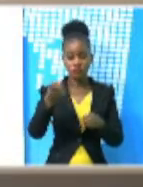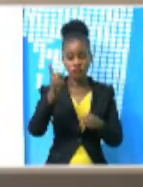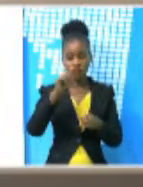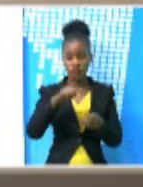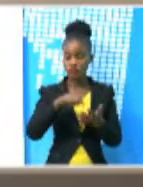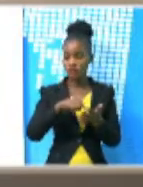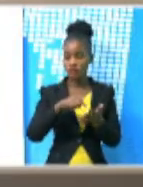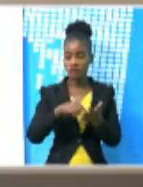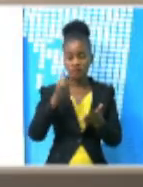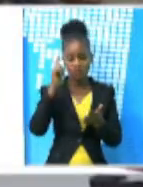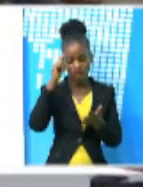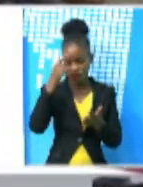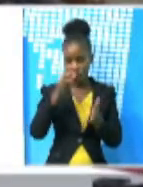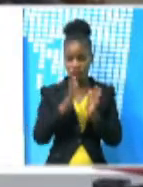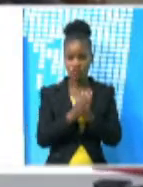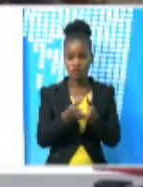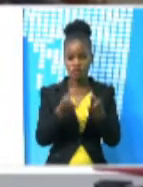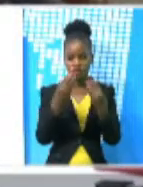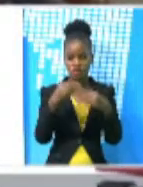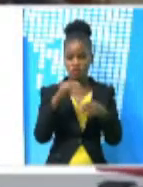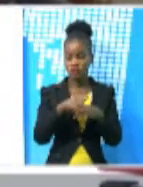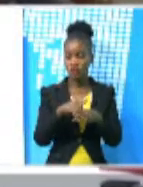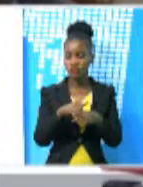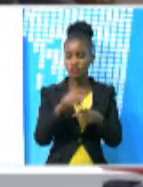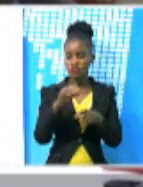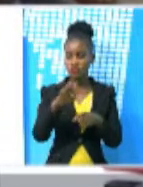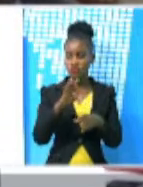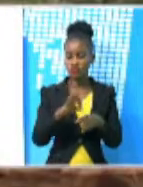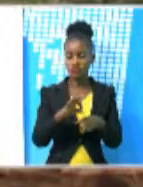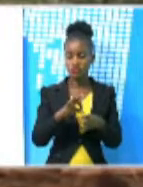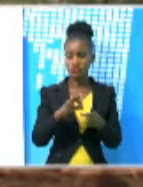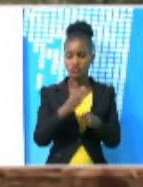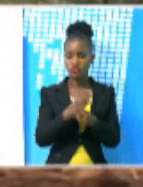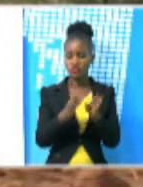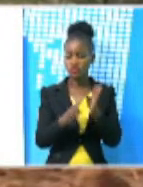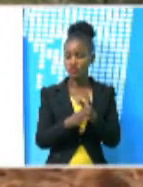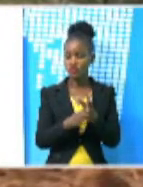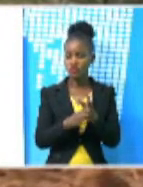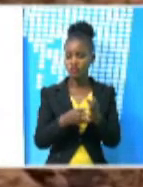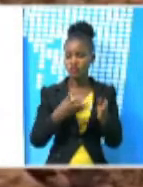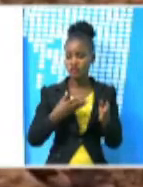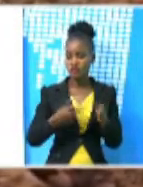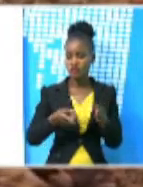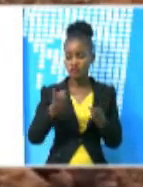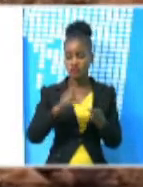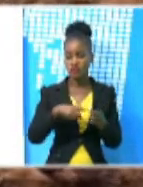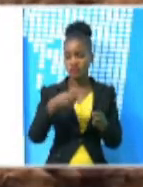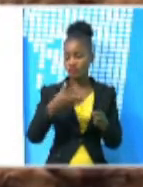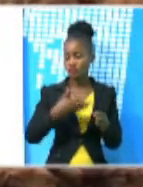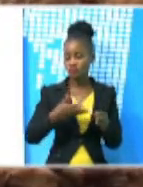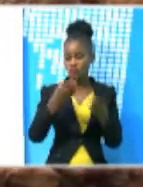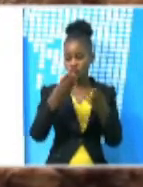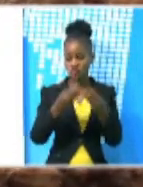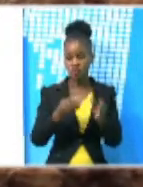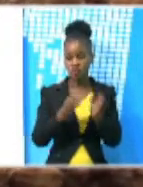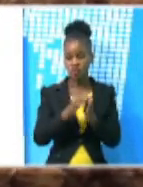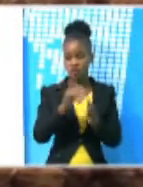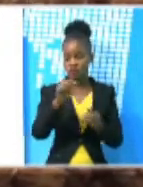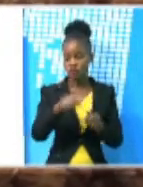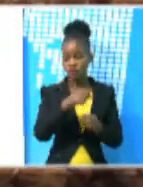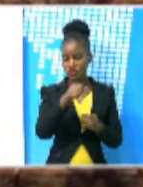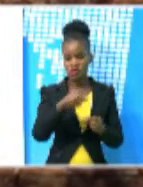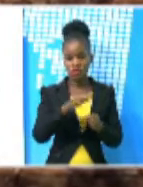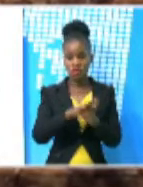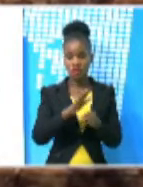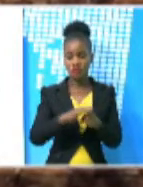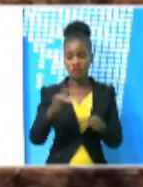sector, government and advocacy in sync. In contrast, key avenues such as agro-insurance haven't been fully